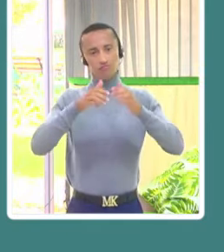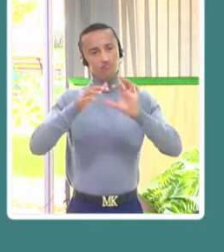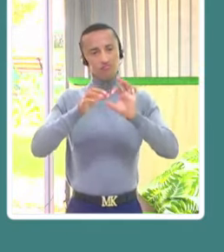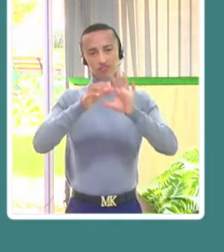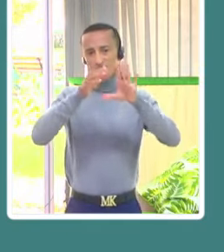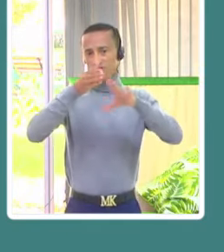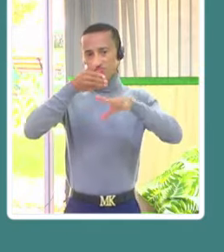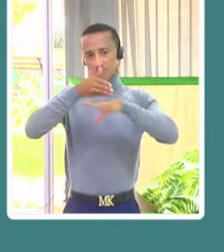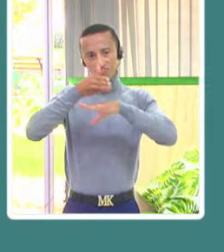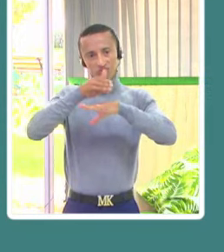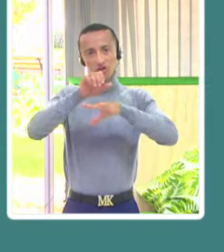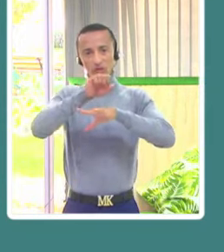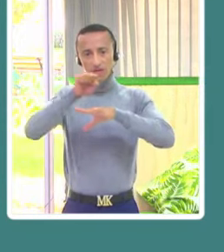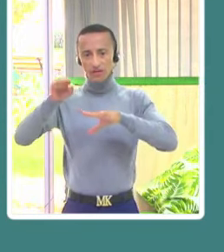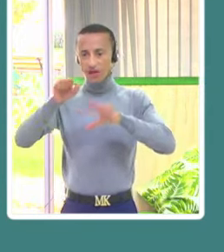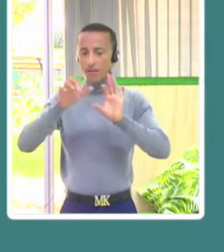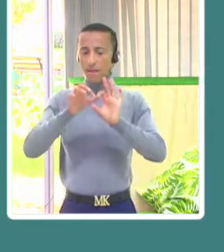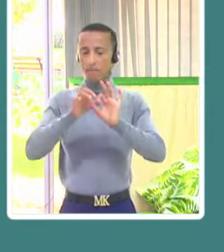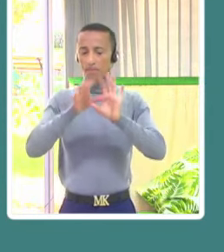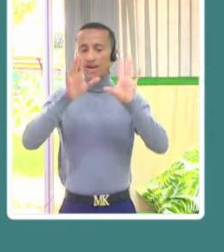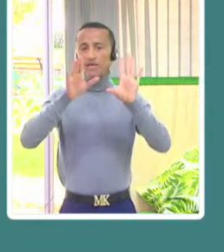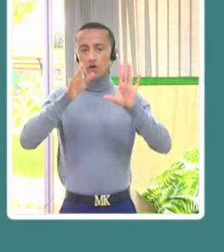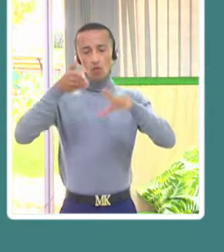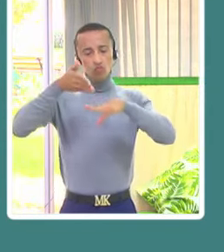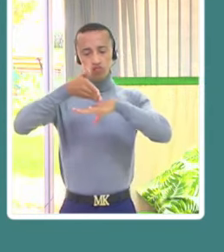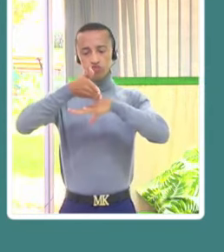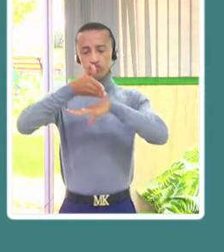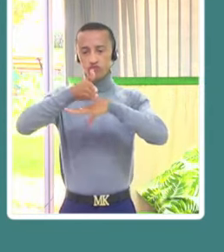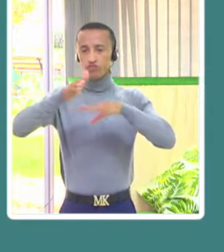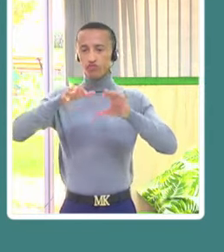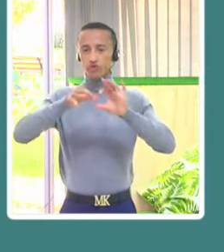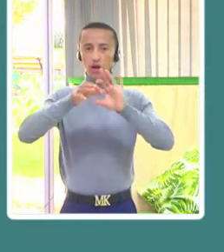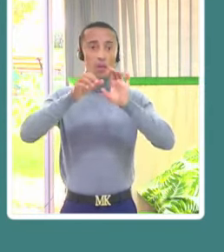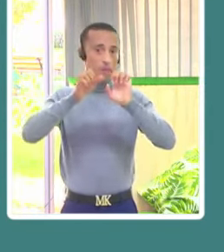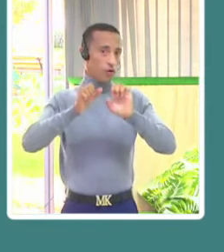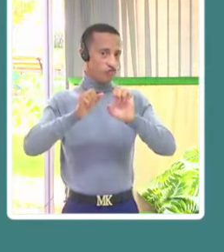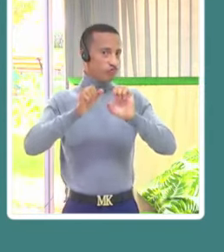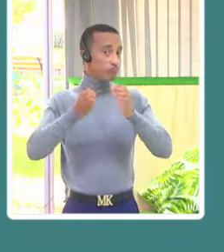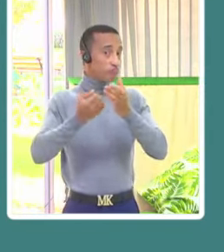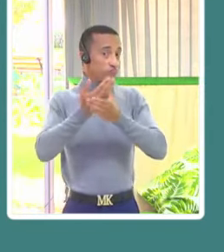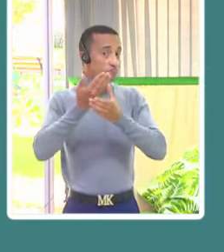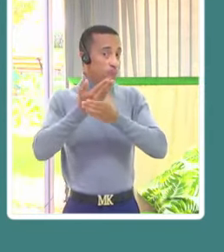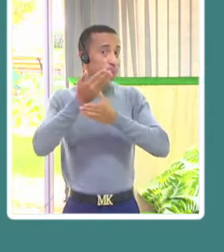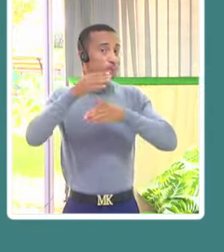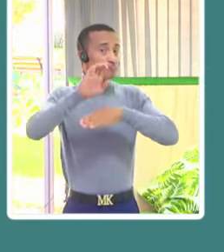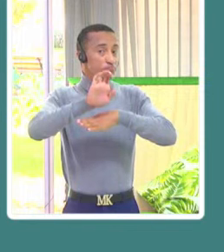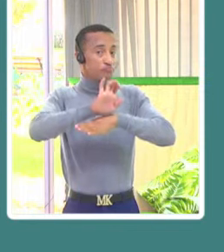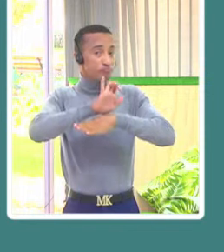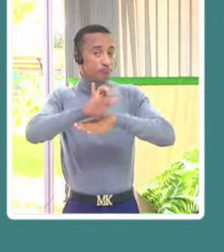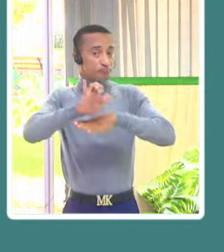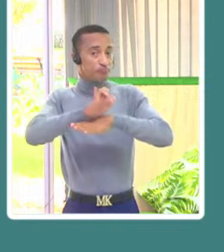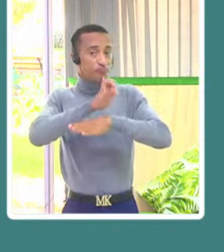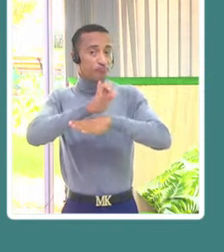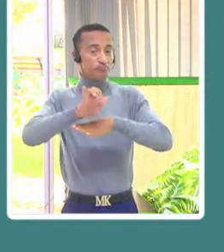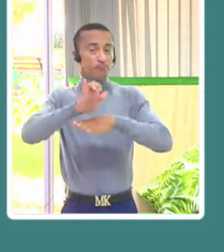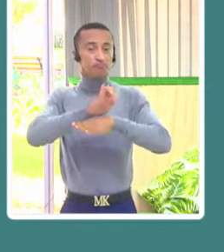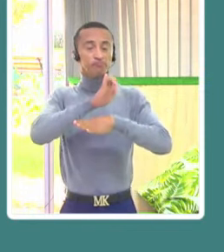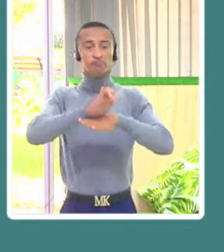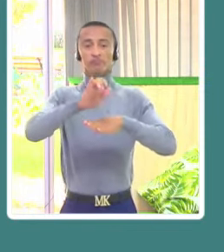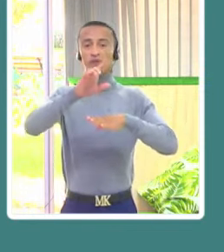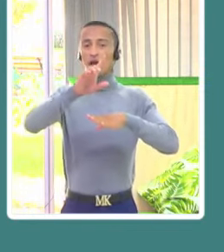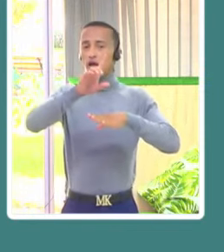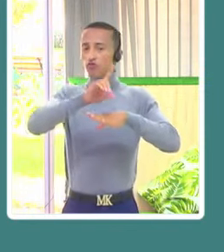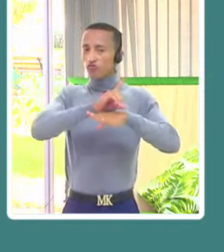define as digital public infrastructure. Now, how does this all come together? Sorry about the